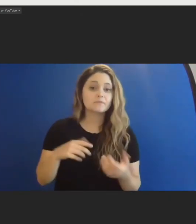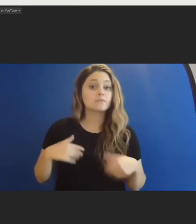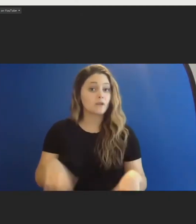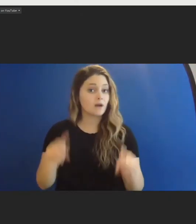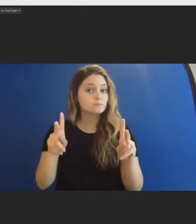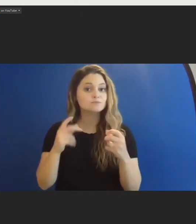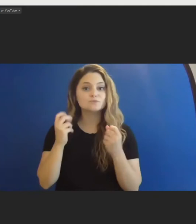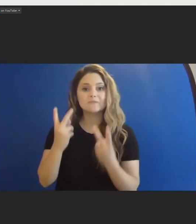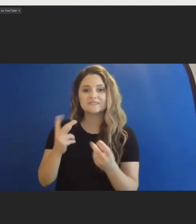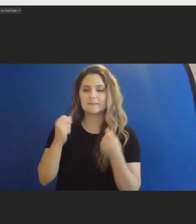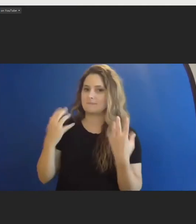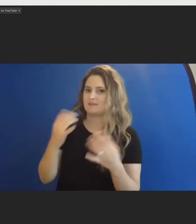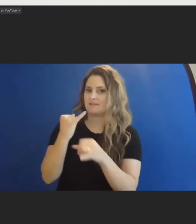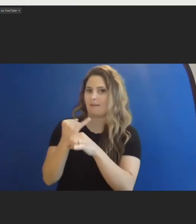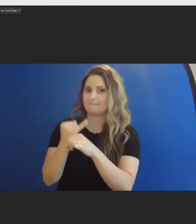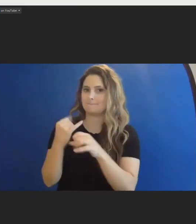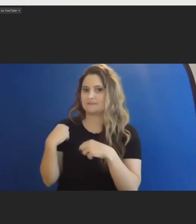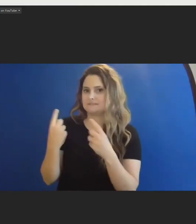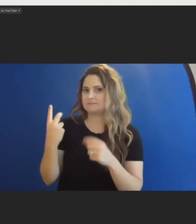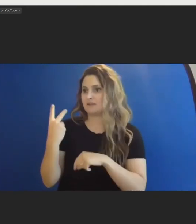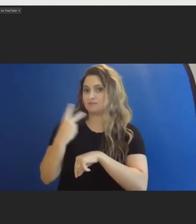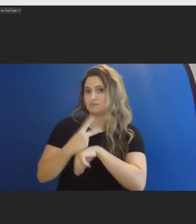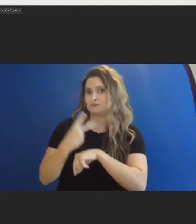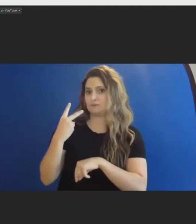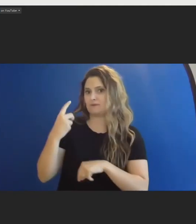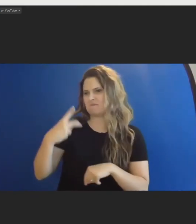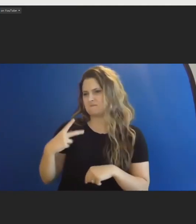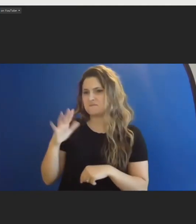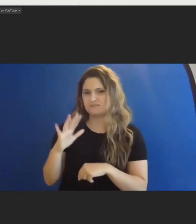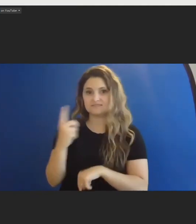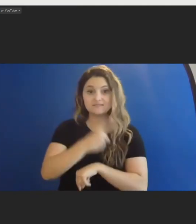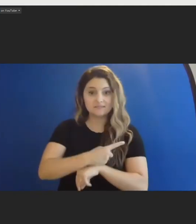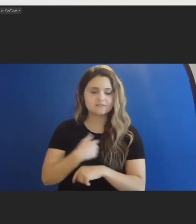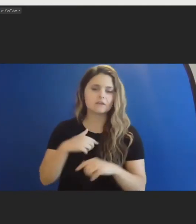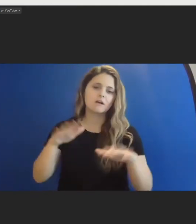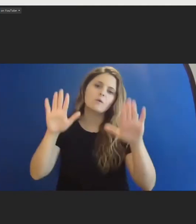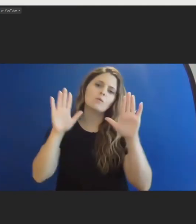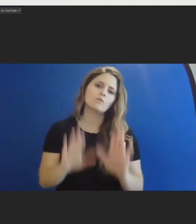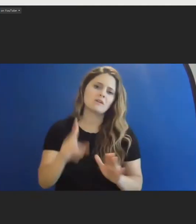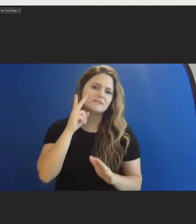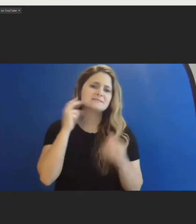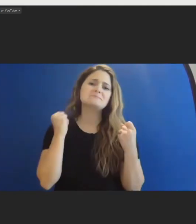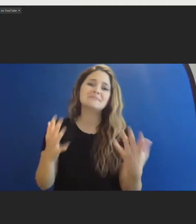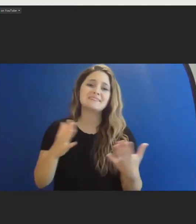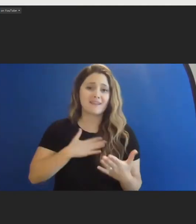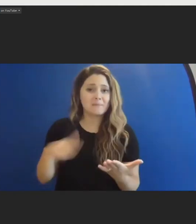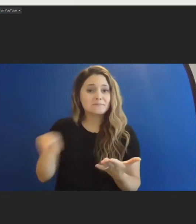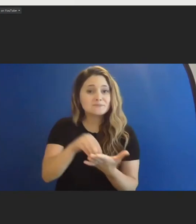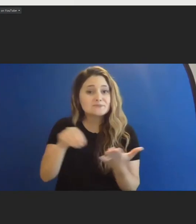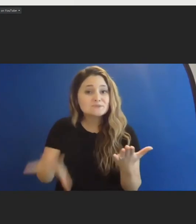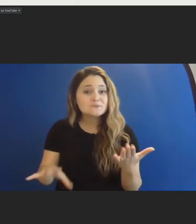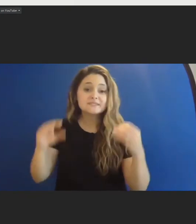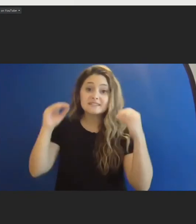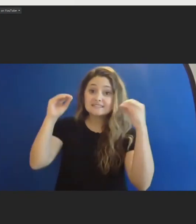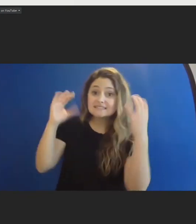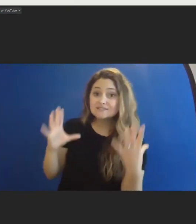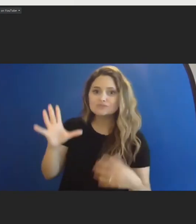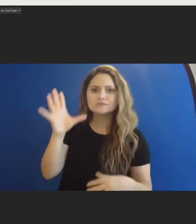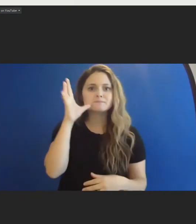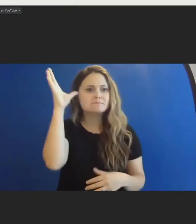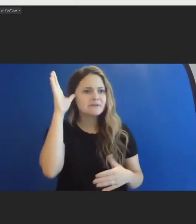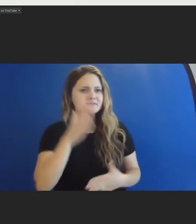our campuses over the last 2.5 days, and it has been so wonderful to see so many happy students, teachers, and